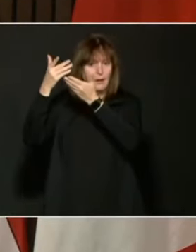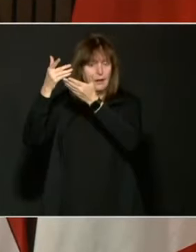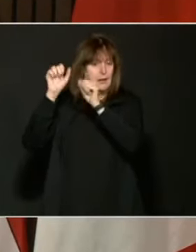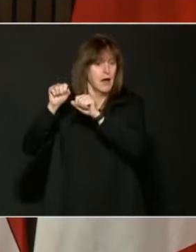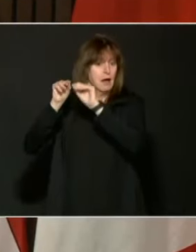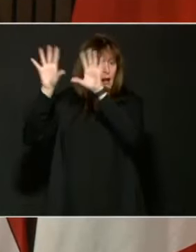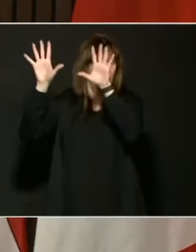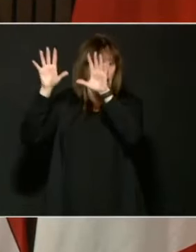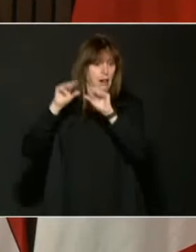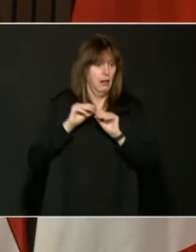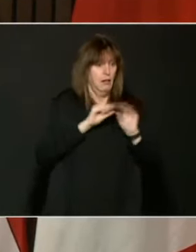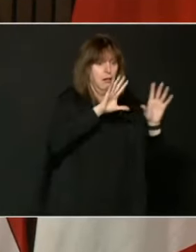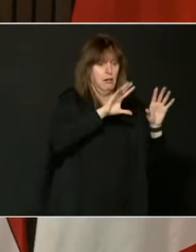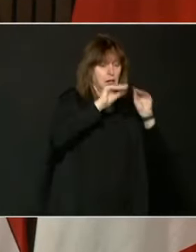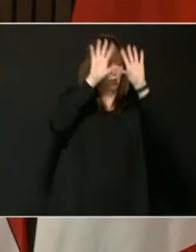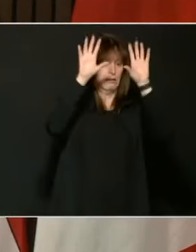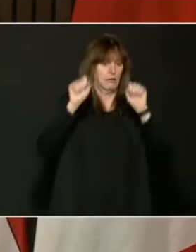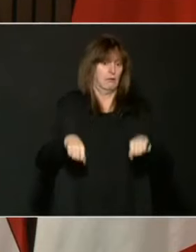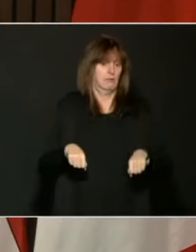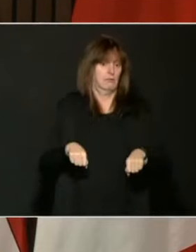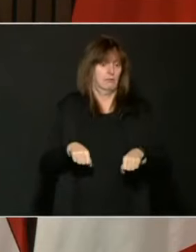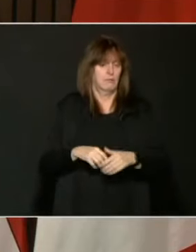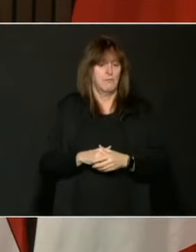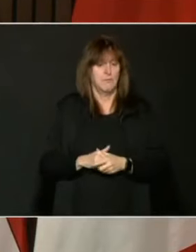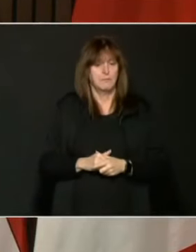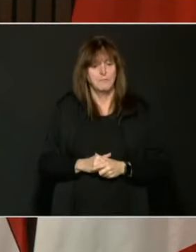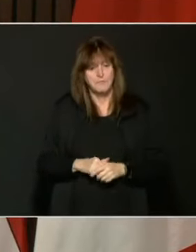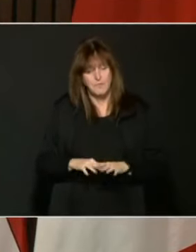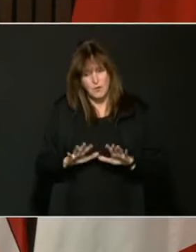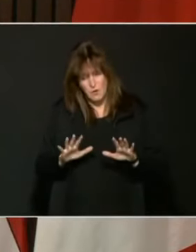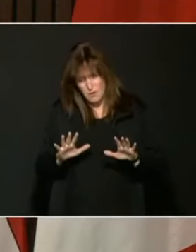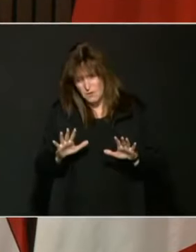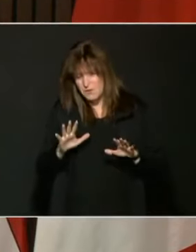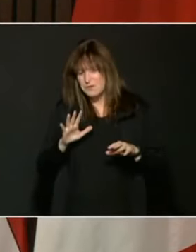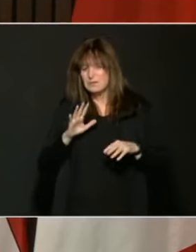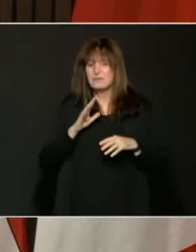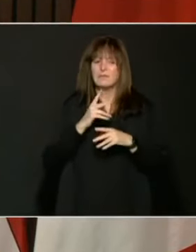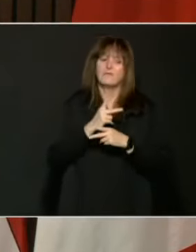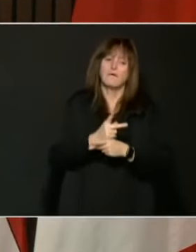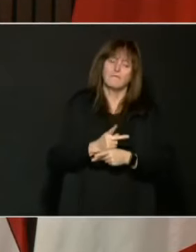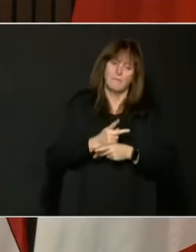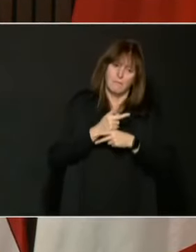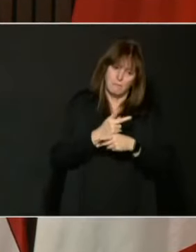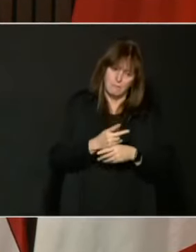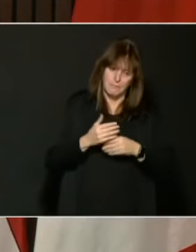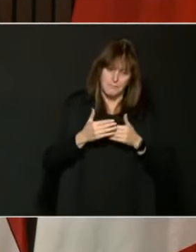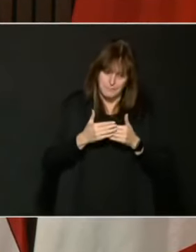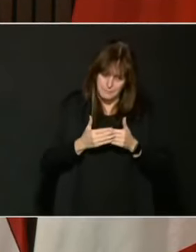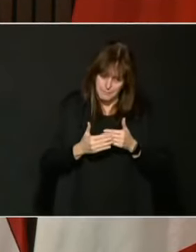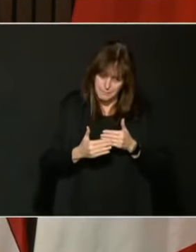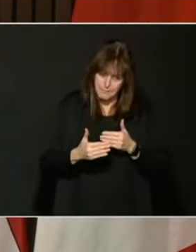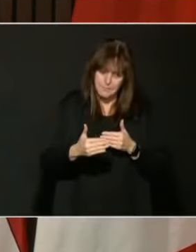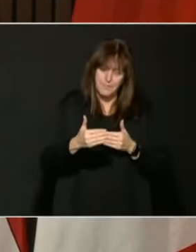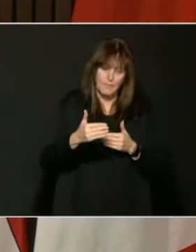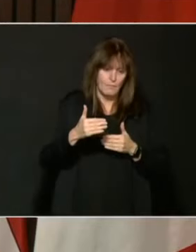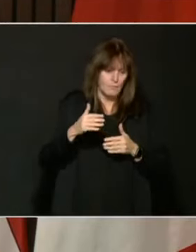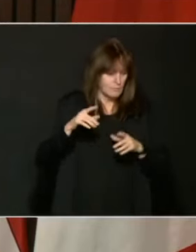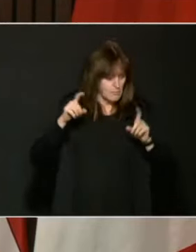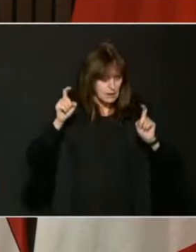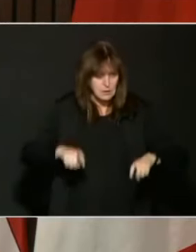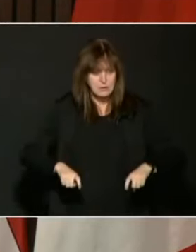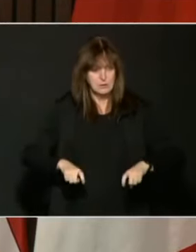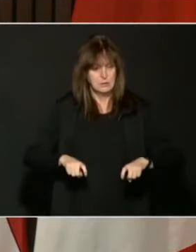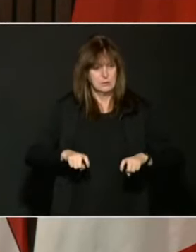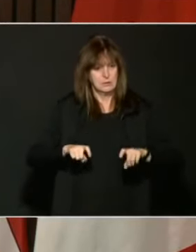watch our every step. There is no easy path through a minefield, just care and caution with each step. I